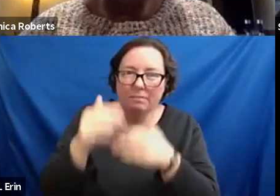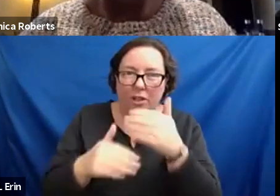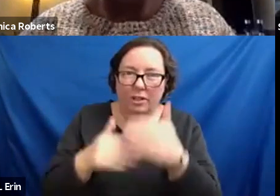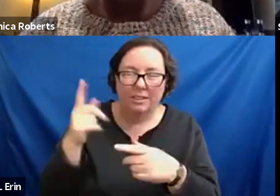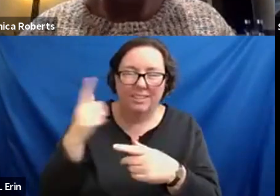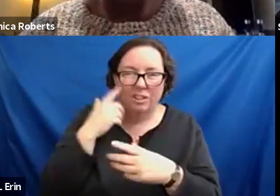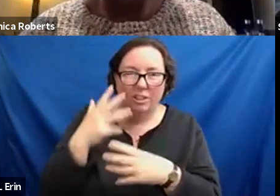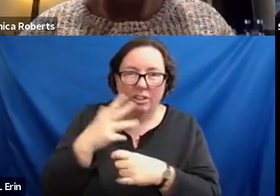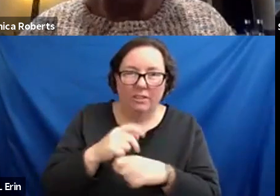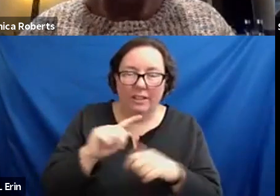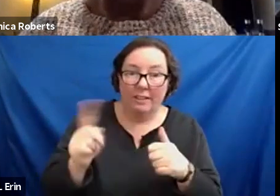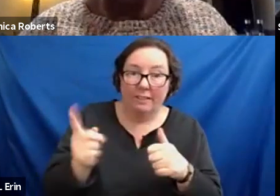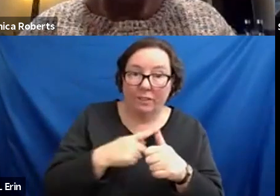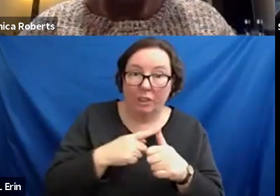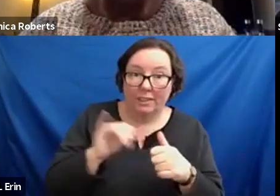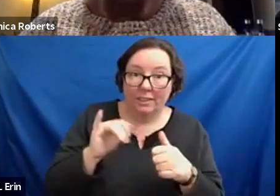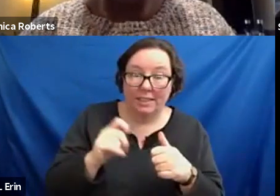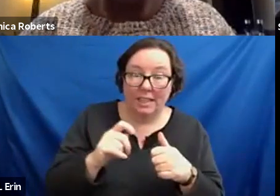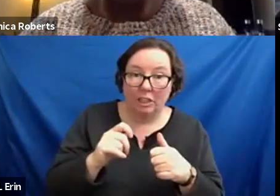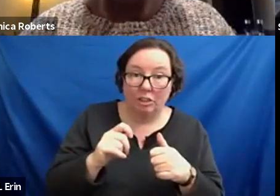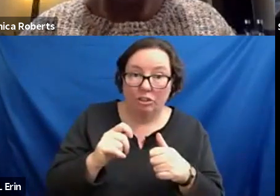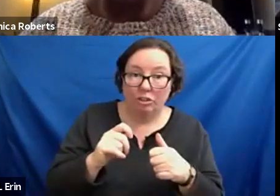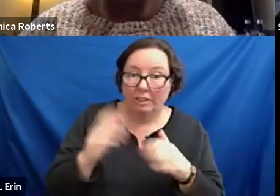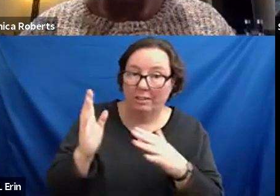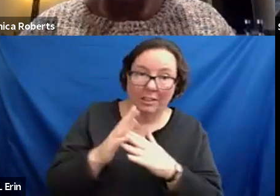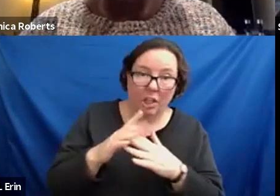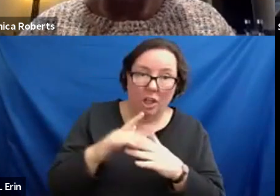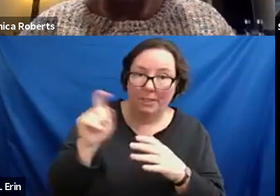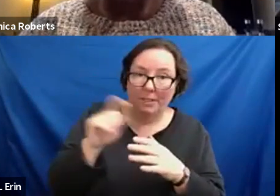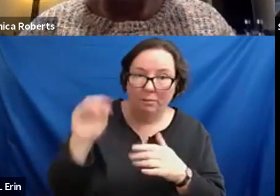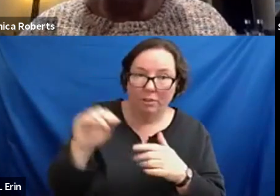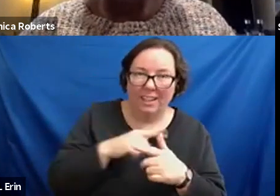recapped the first stage. What would the second stage be?